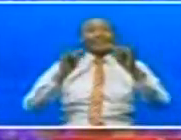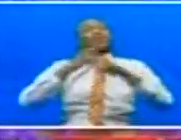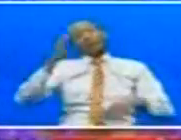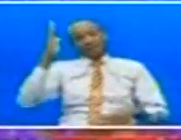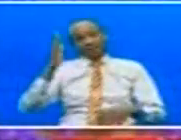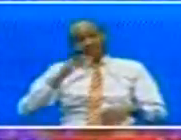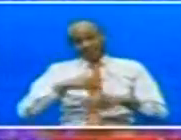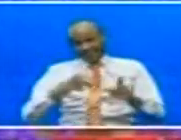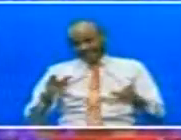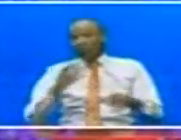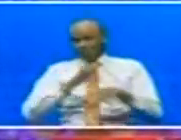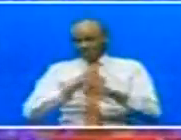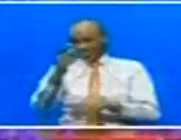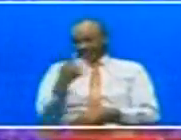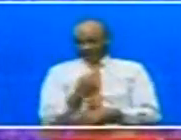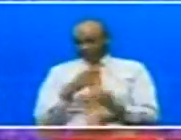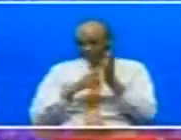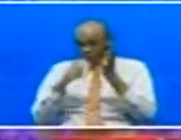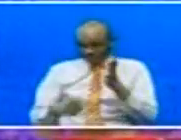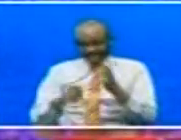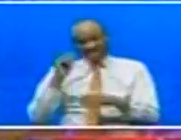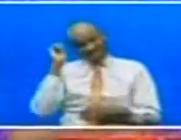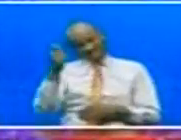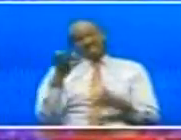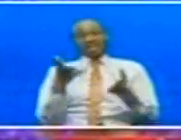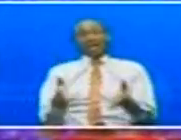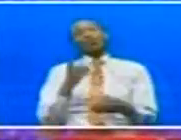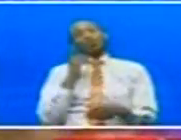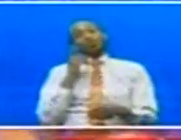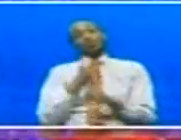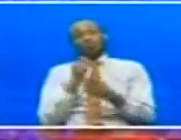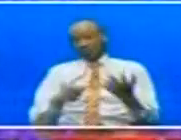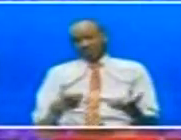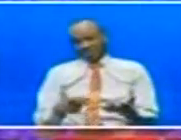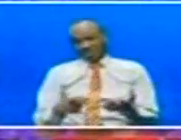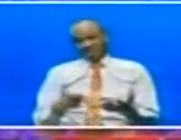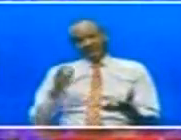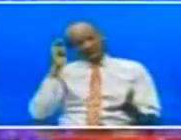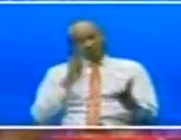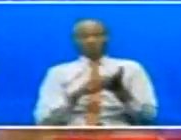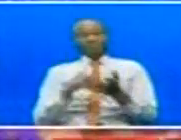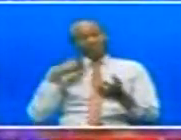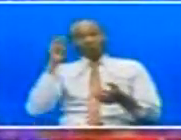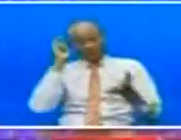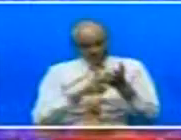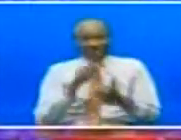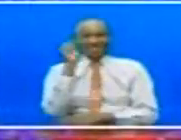here? But it's good that they're coming because it shows that Kenya is finally being acknowledged as part of, you know,